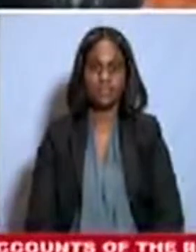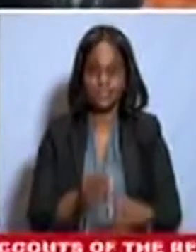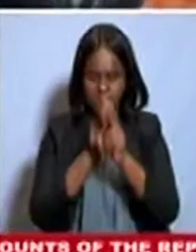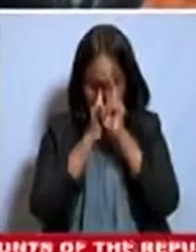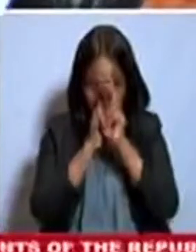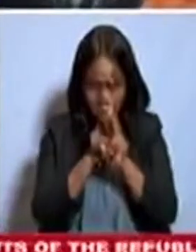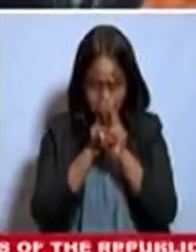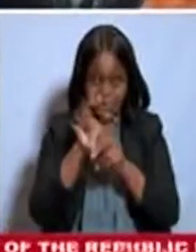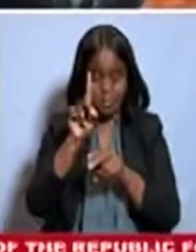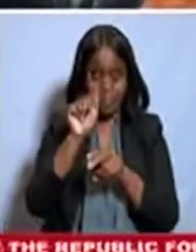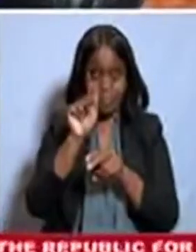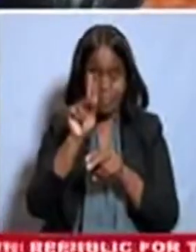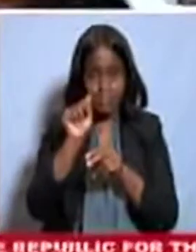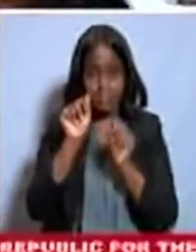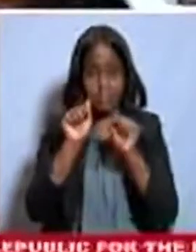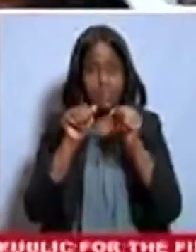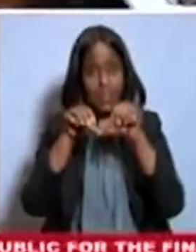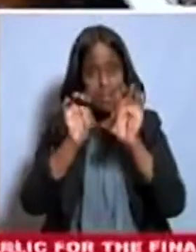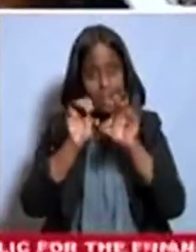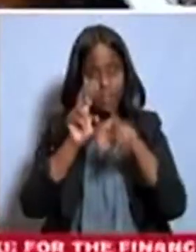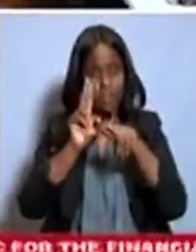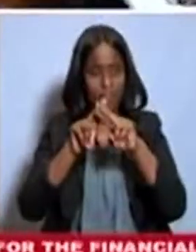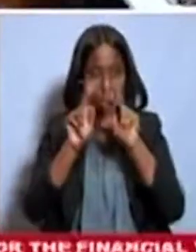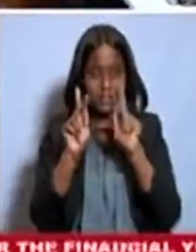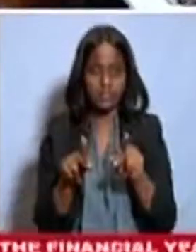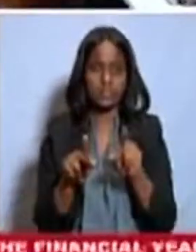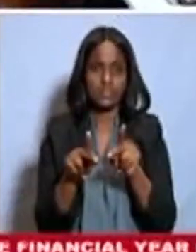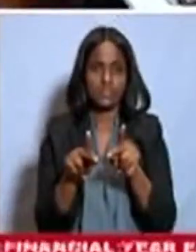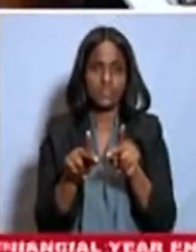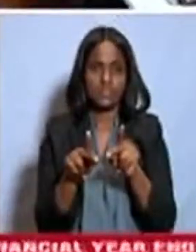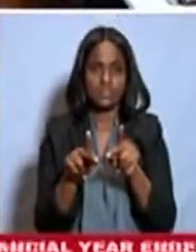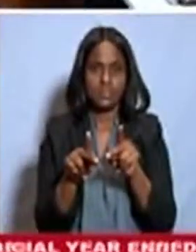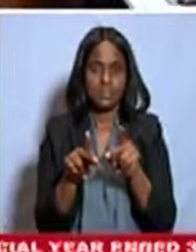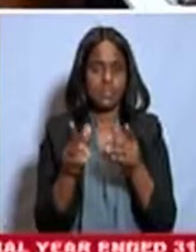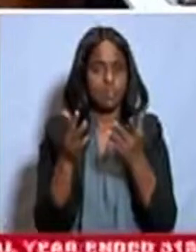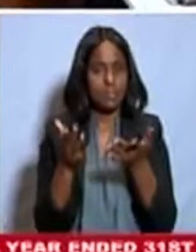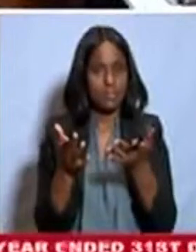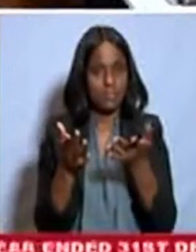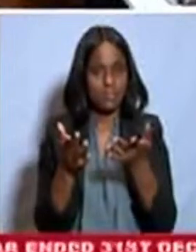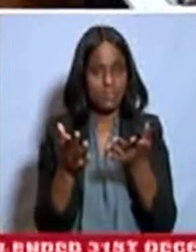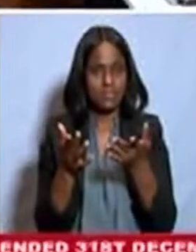Honorable Daka, you can proceed. Chair, we